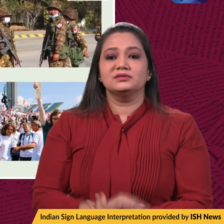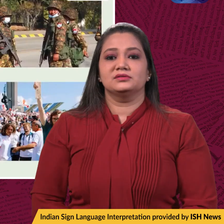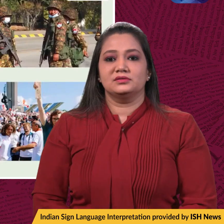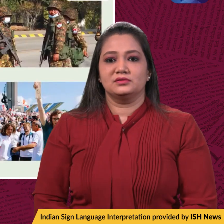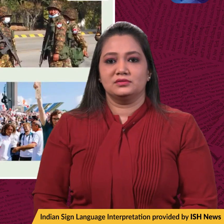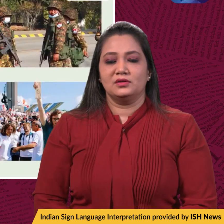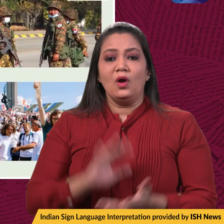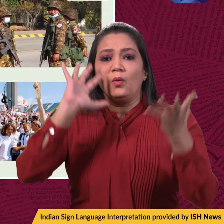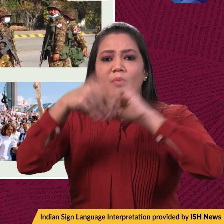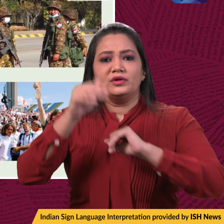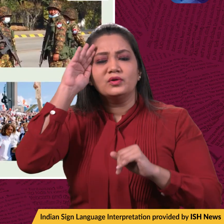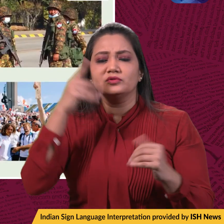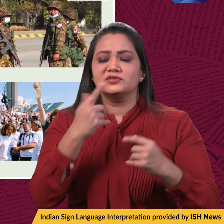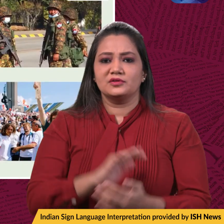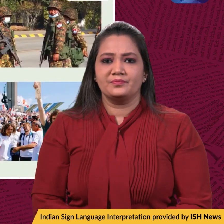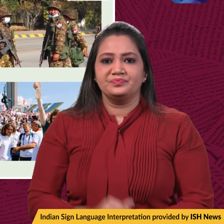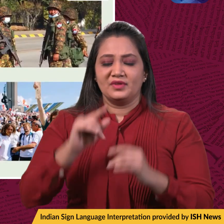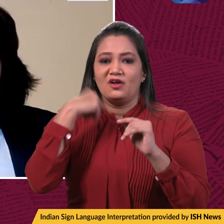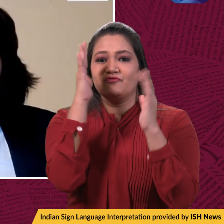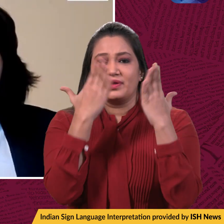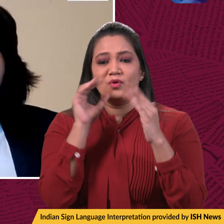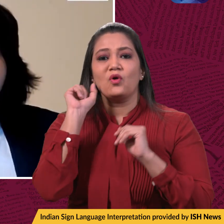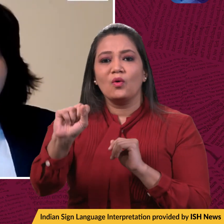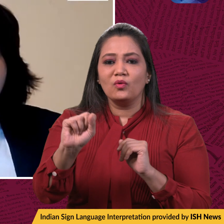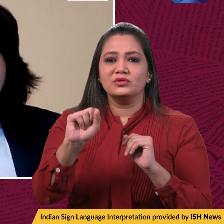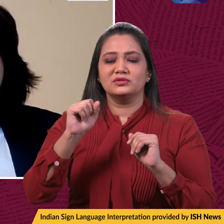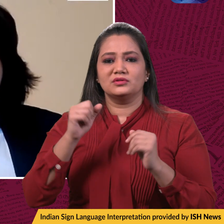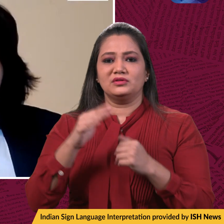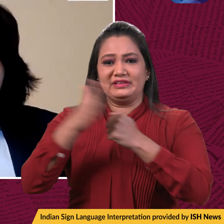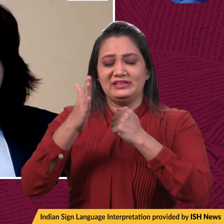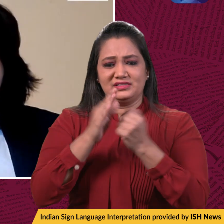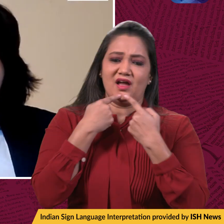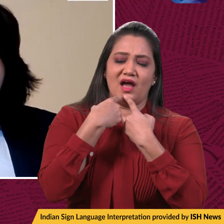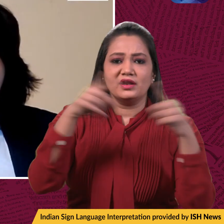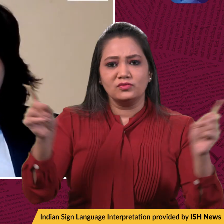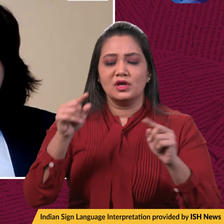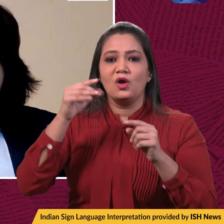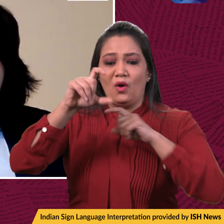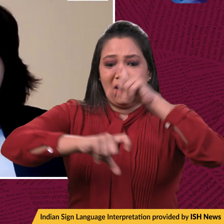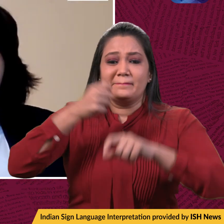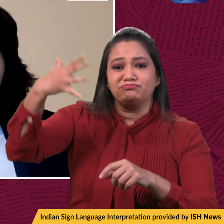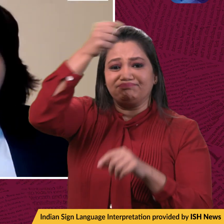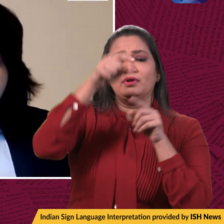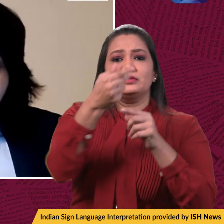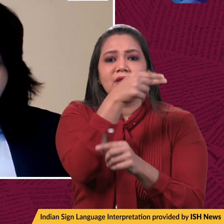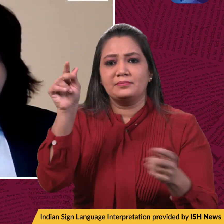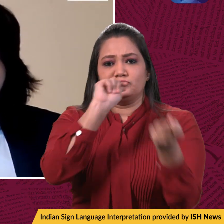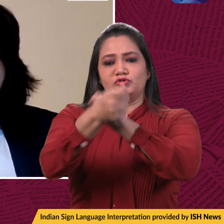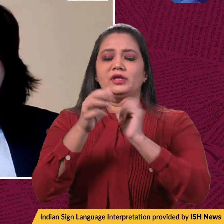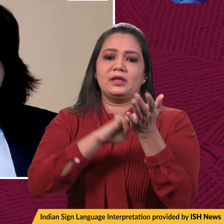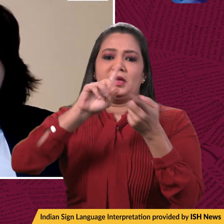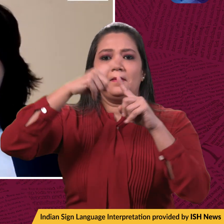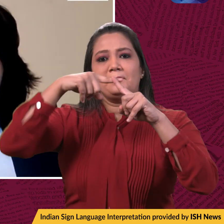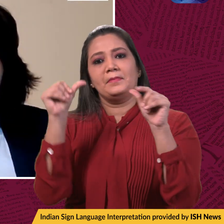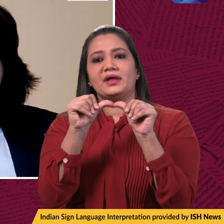in from across the world right now. Facebook on Thursday announced that it's changing its company's name to Meta.